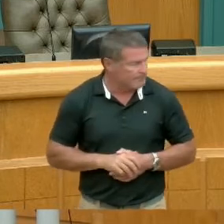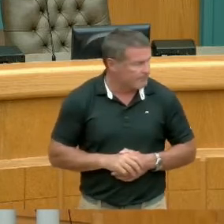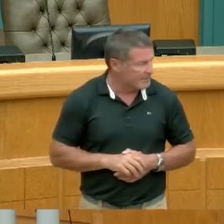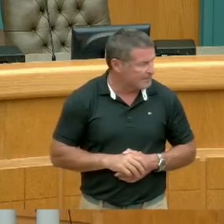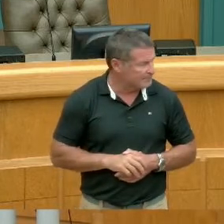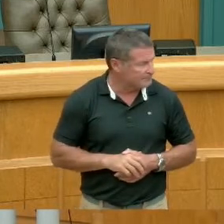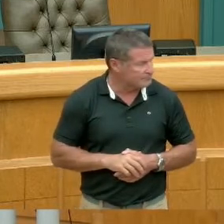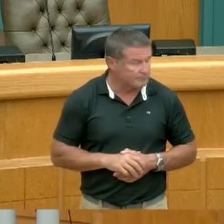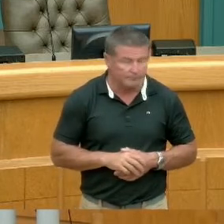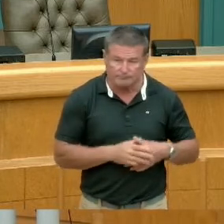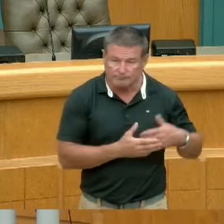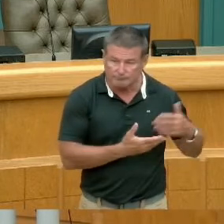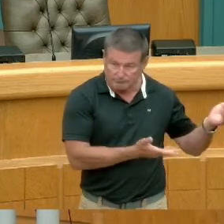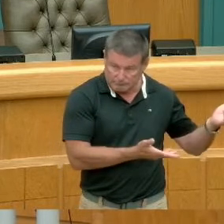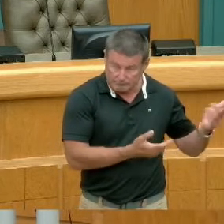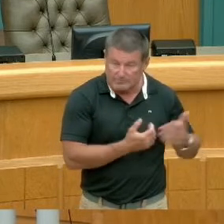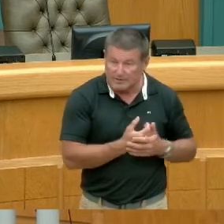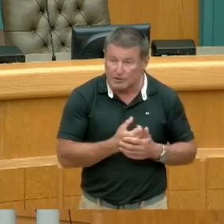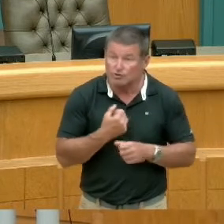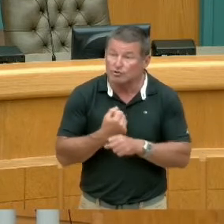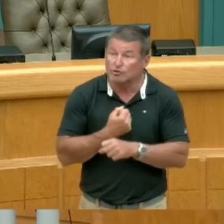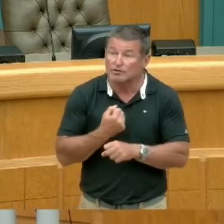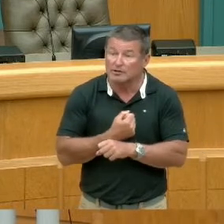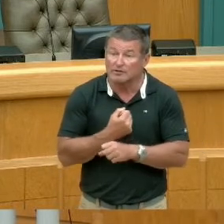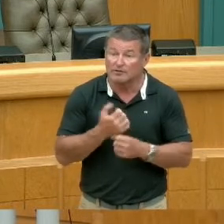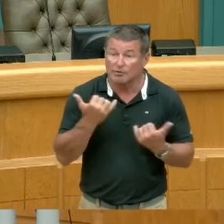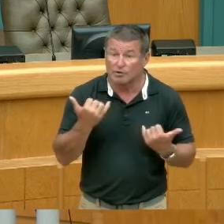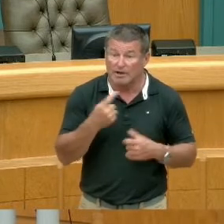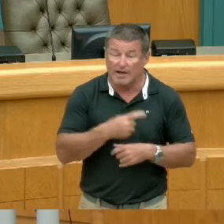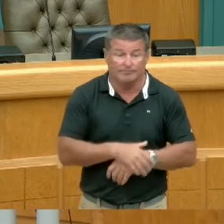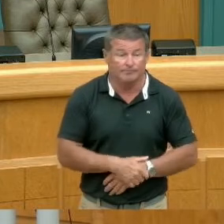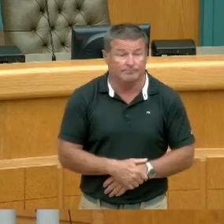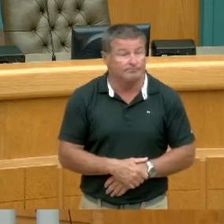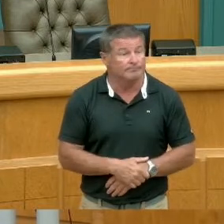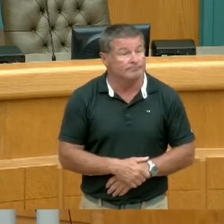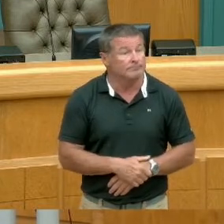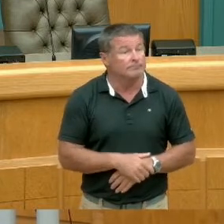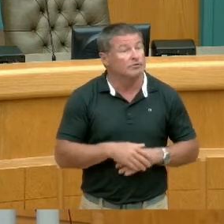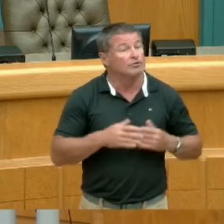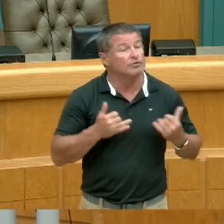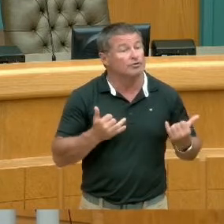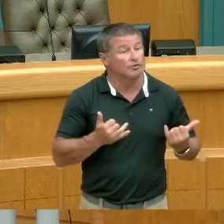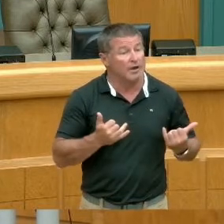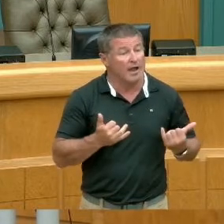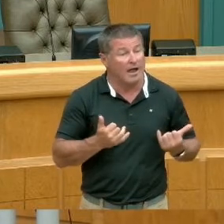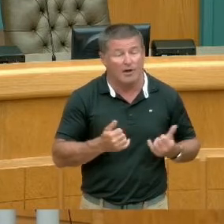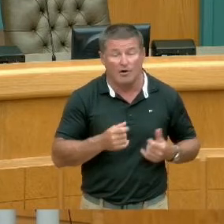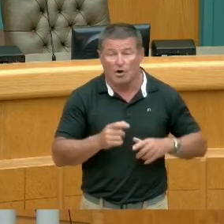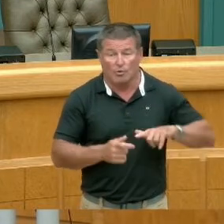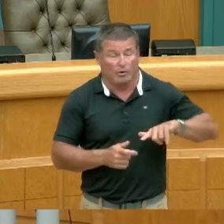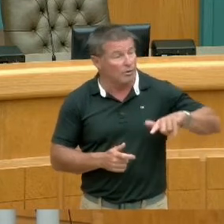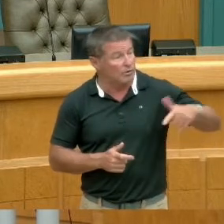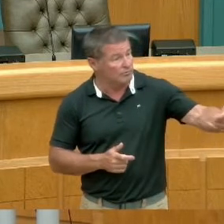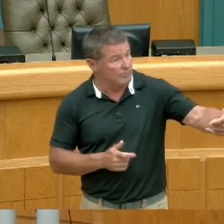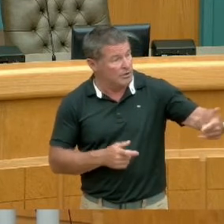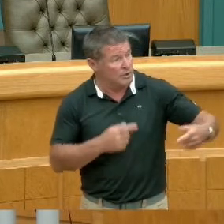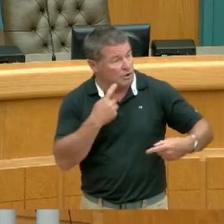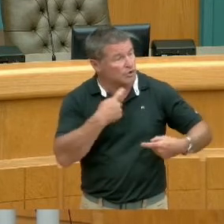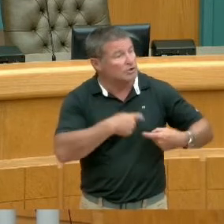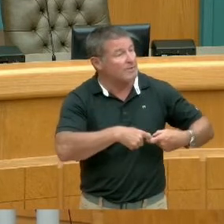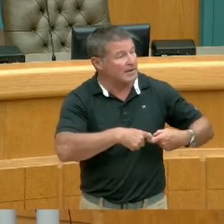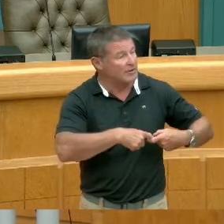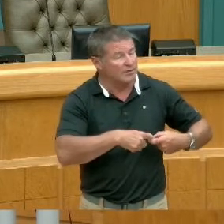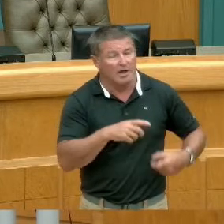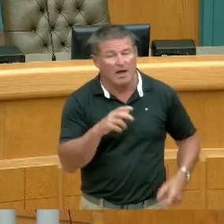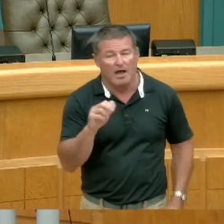Okay, so that's the statistics for today, and at this point, we're going to get it translated into Spanish, and then